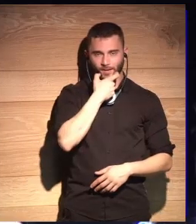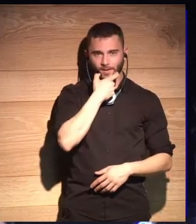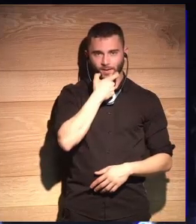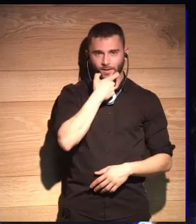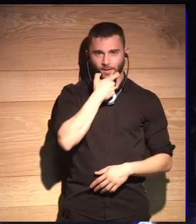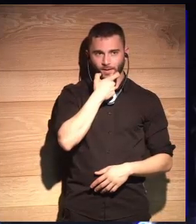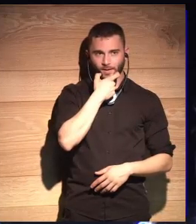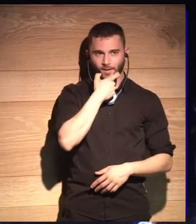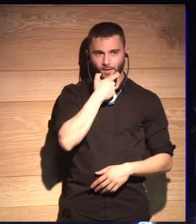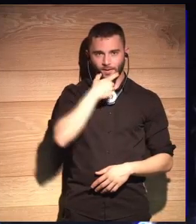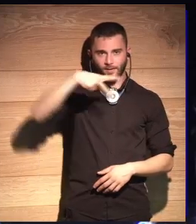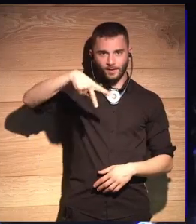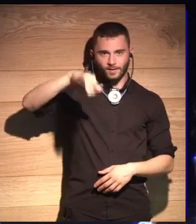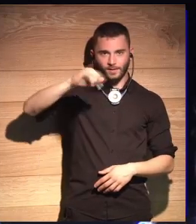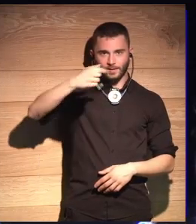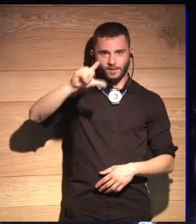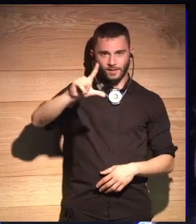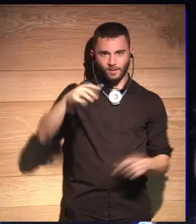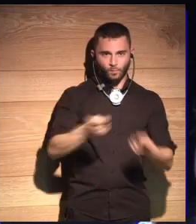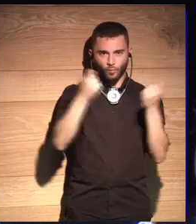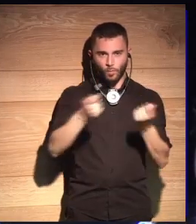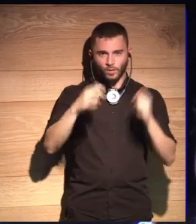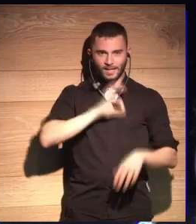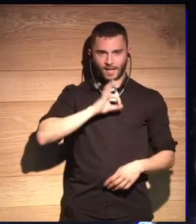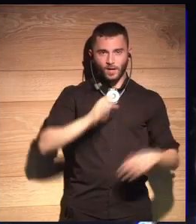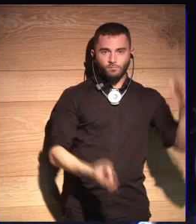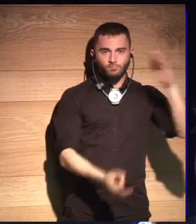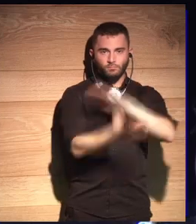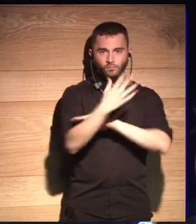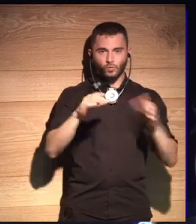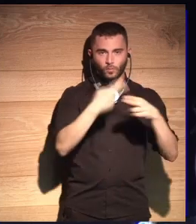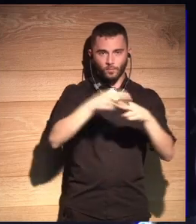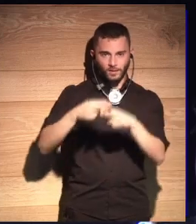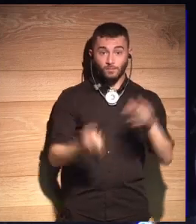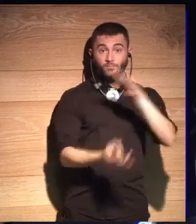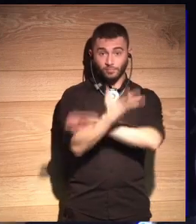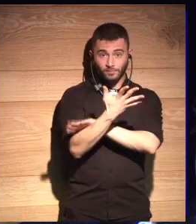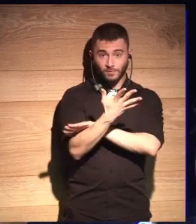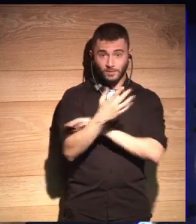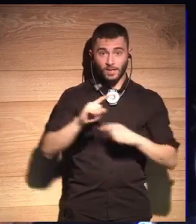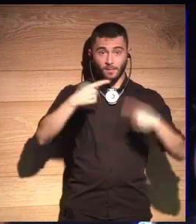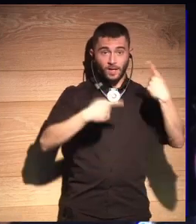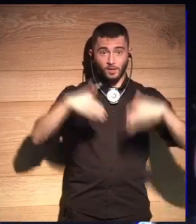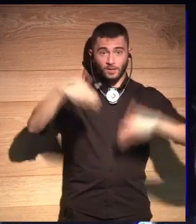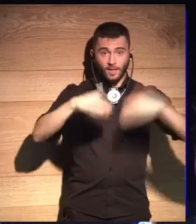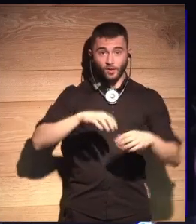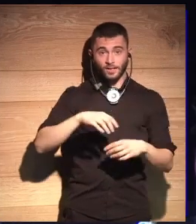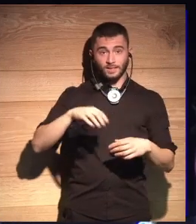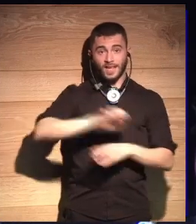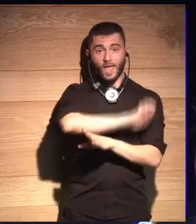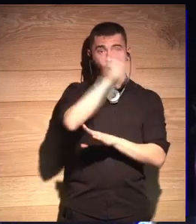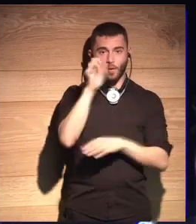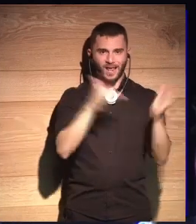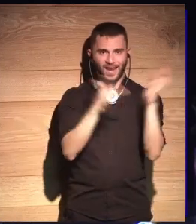Nigel Farage created a new party in January, and by April had come first in the European elections. But it's not really a party; it's actually a